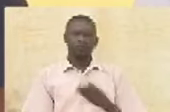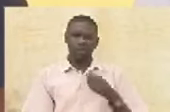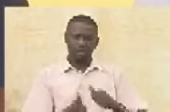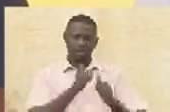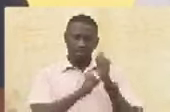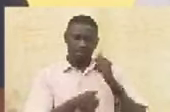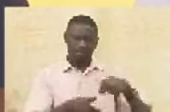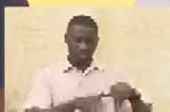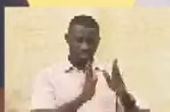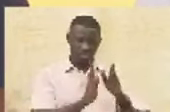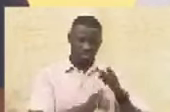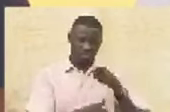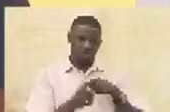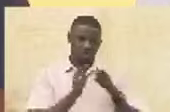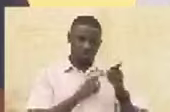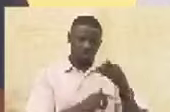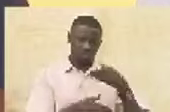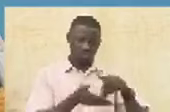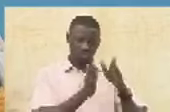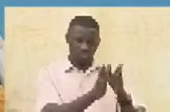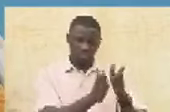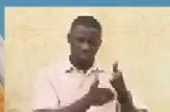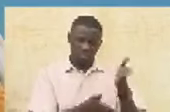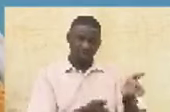Poye ñu fengol murundi kanda banjani kabri bi bulala ba.